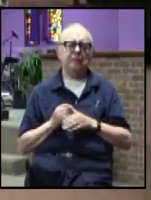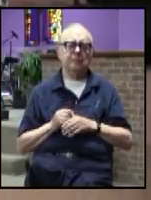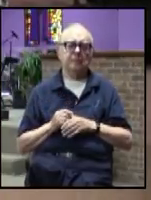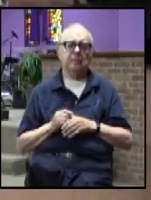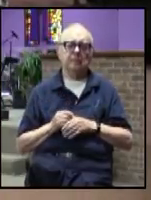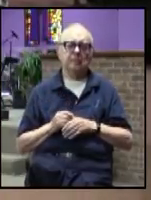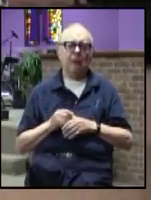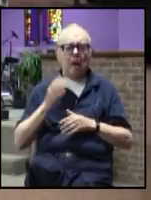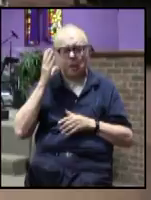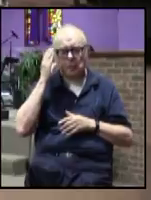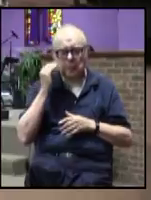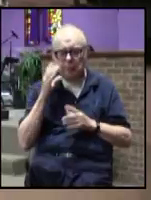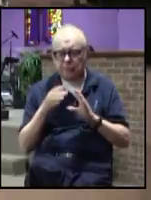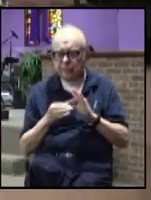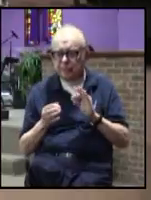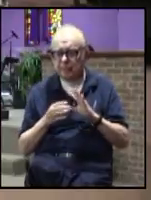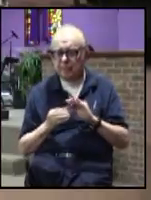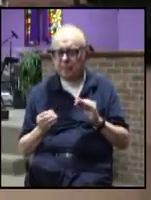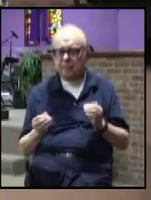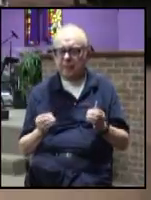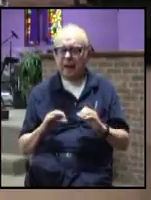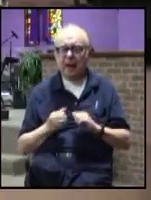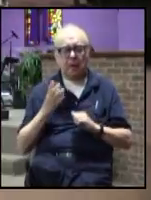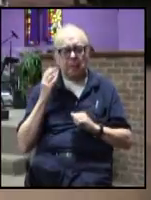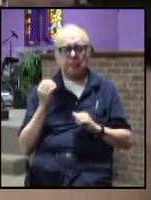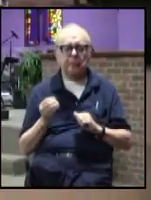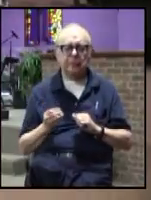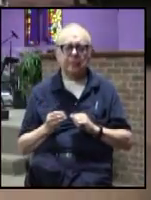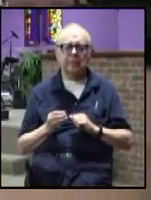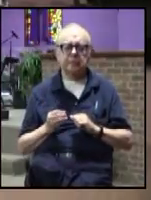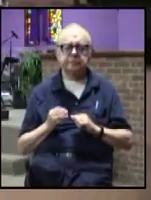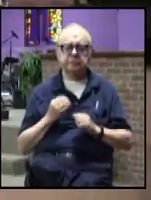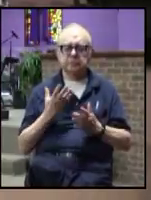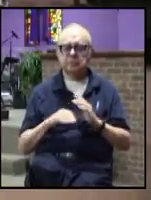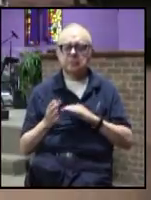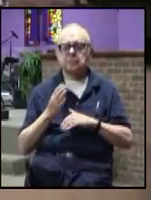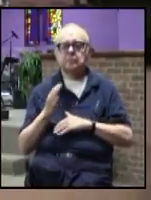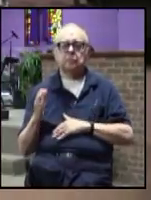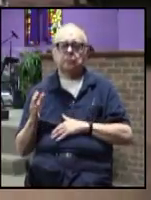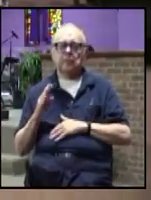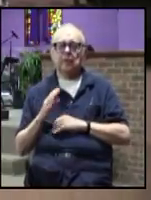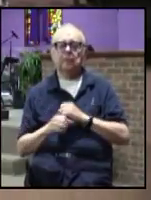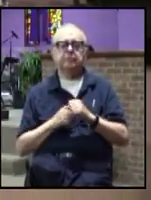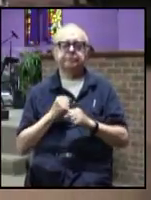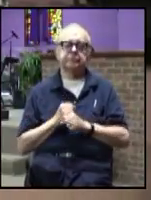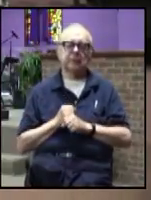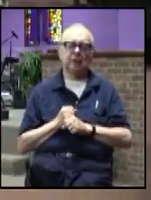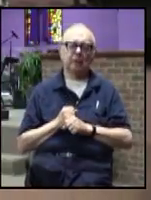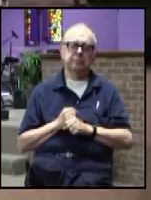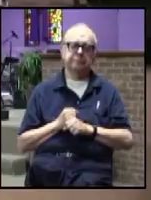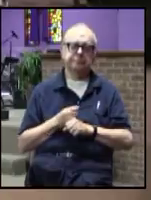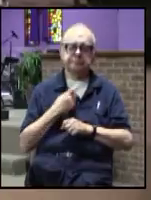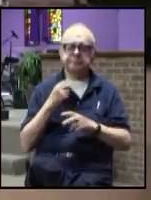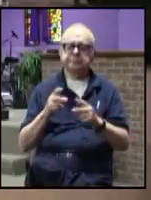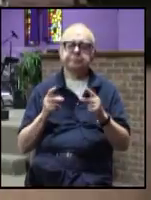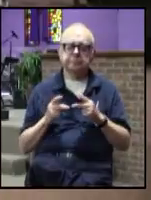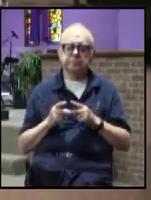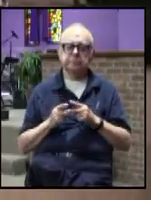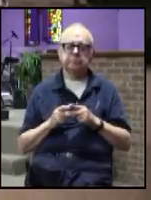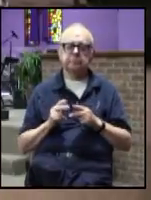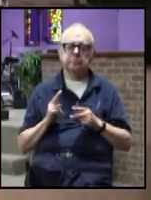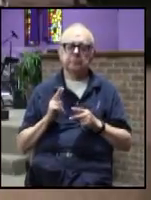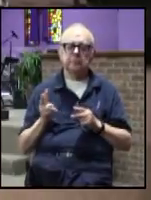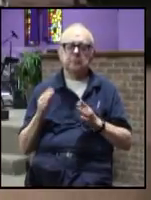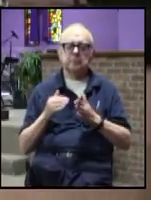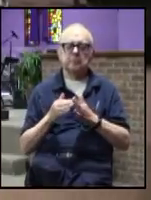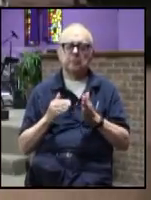Remember the story of Moses? How Moses was out in the wilderness for 40 years in the desert,